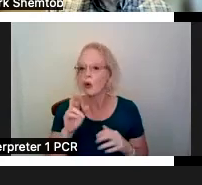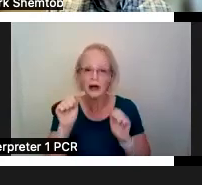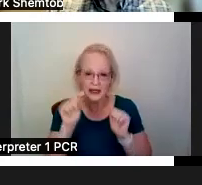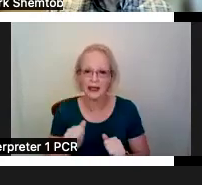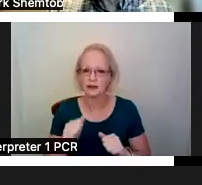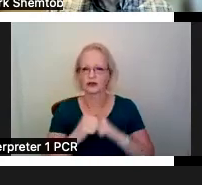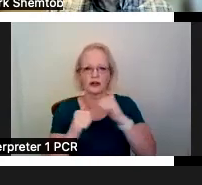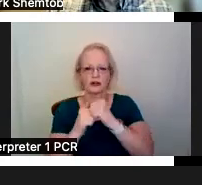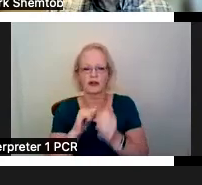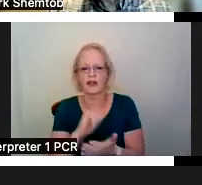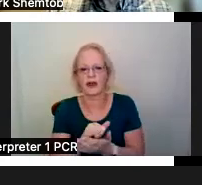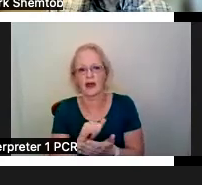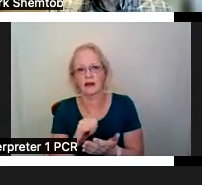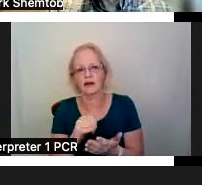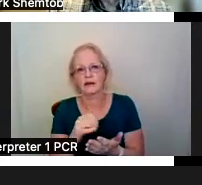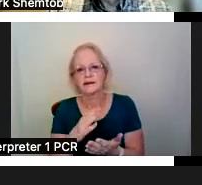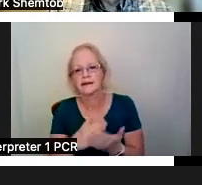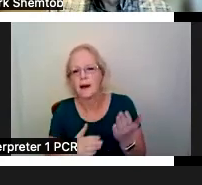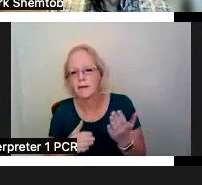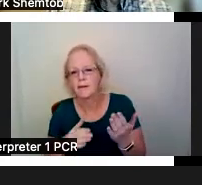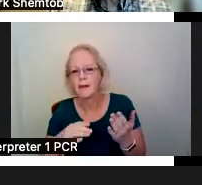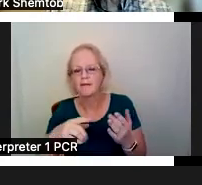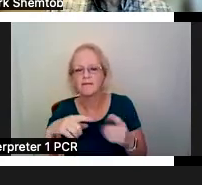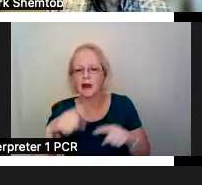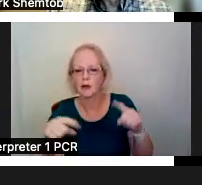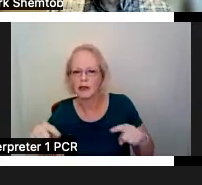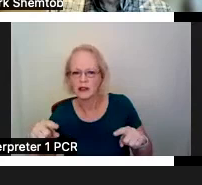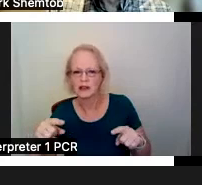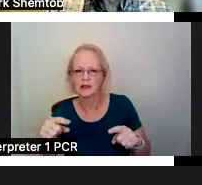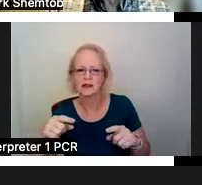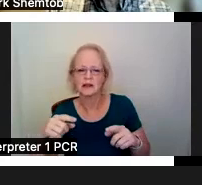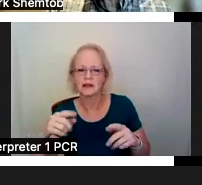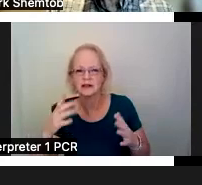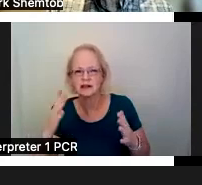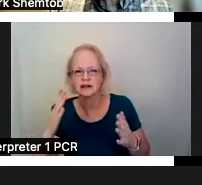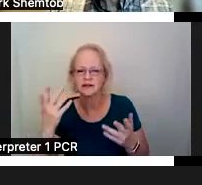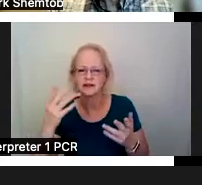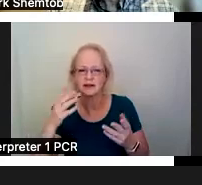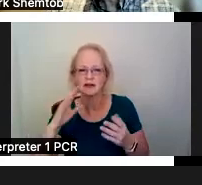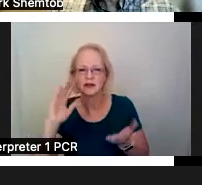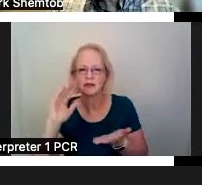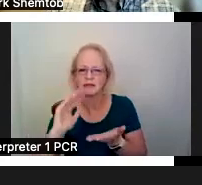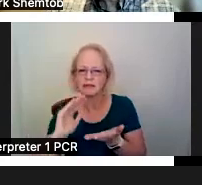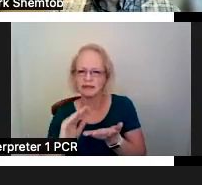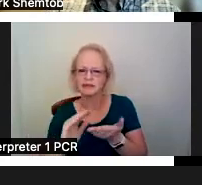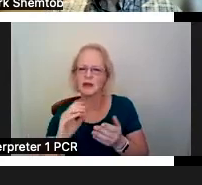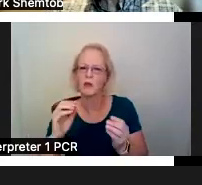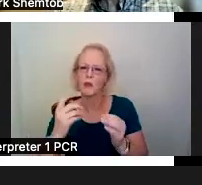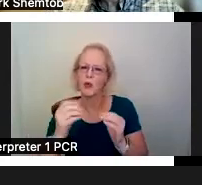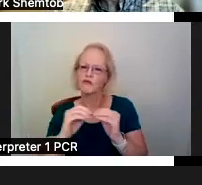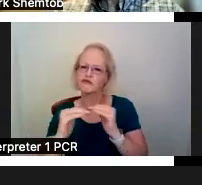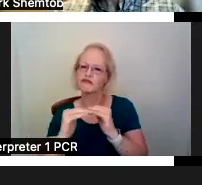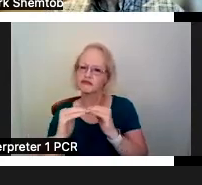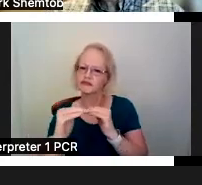so that some of the variability is smoothed out as opposed to